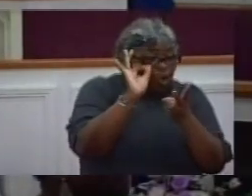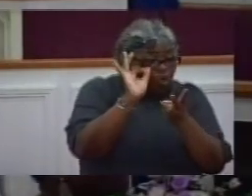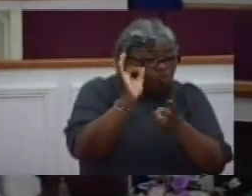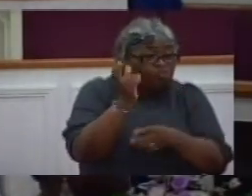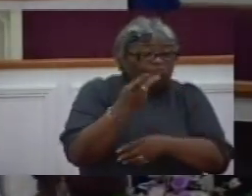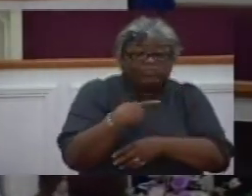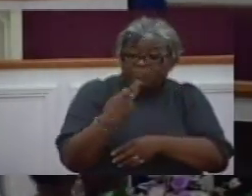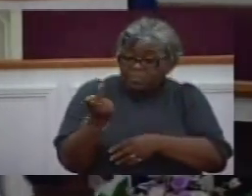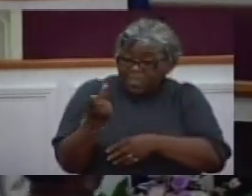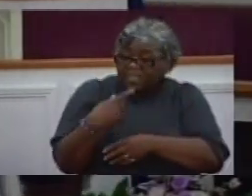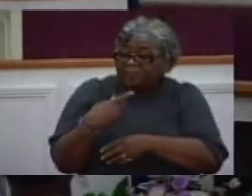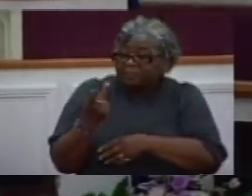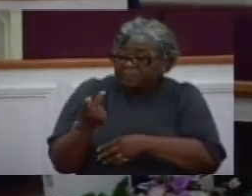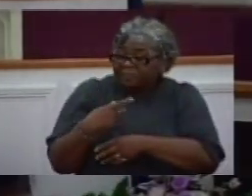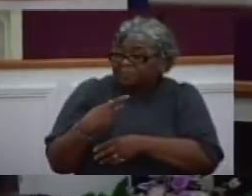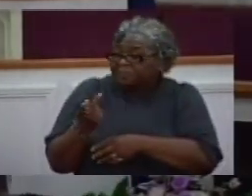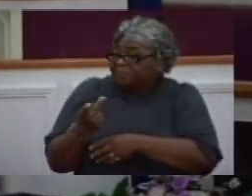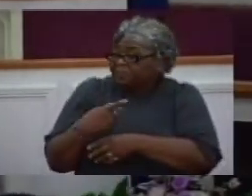me.